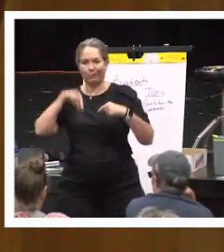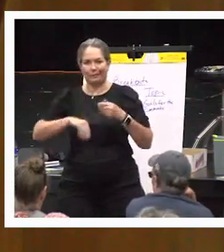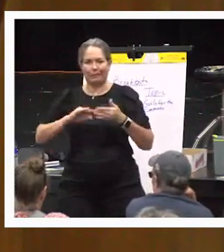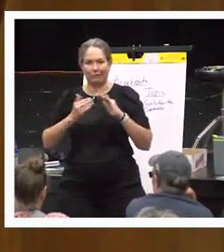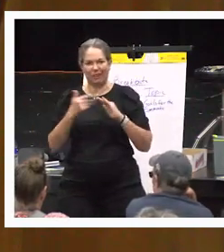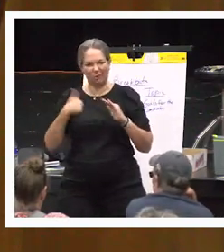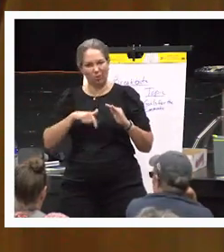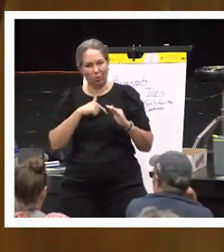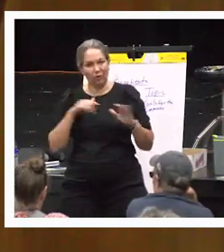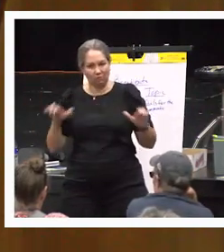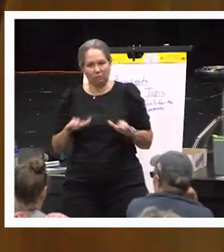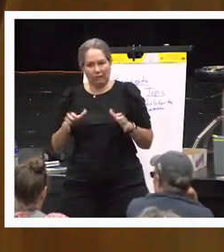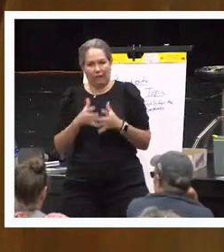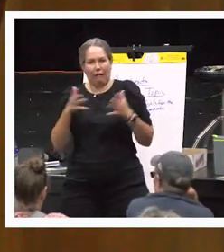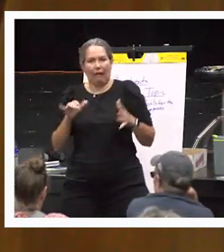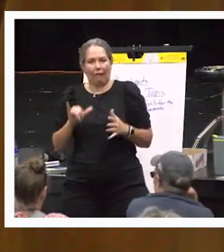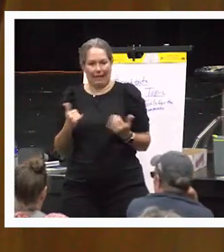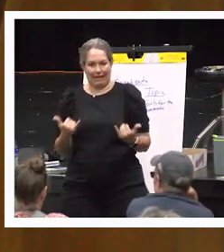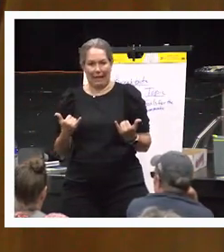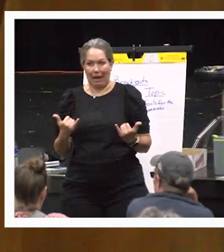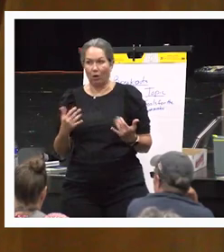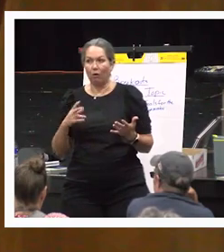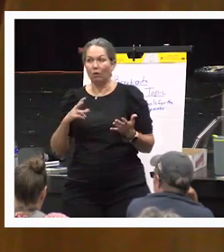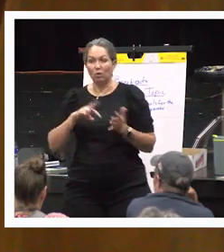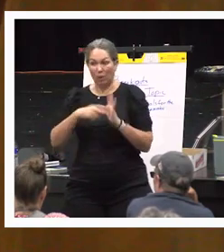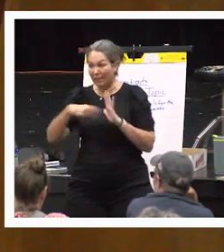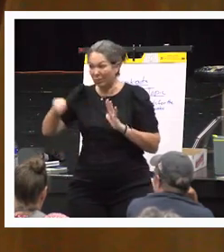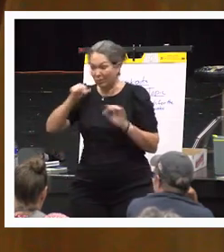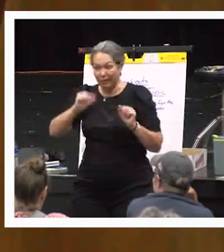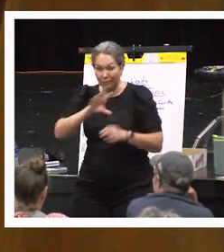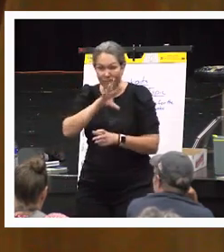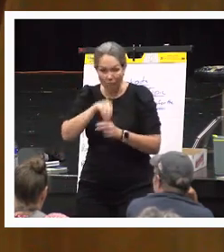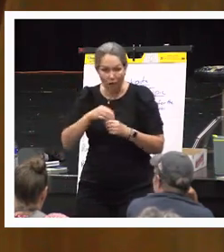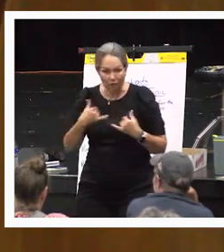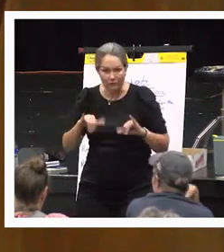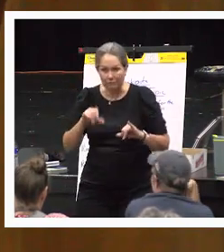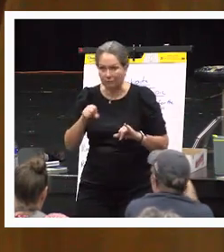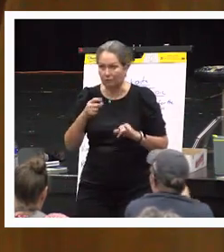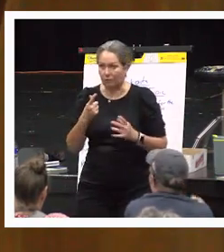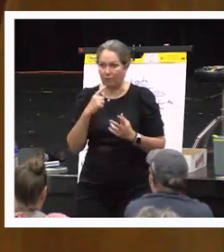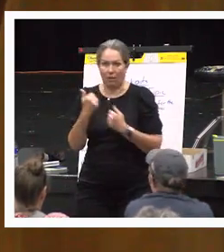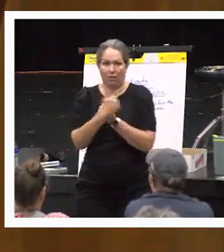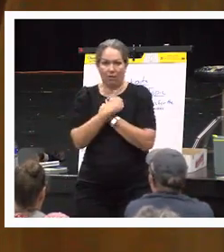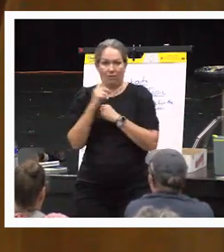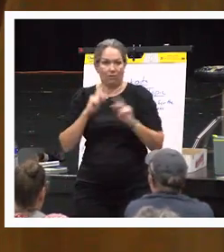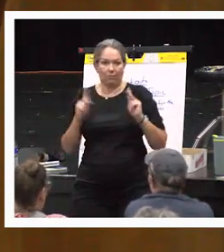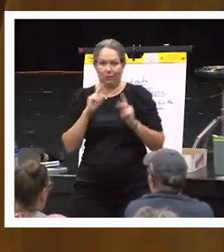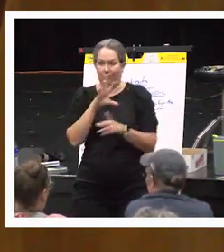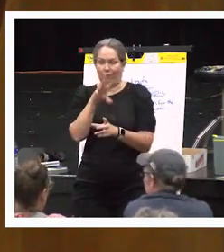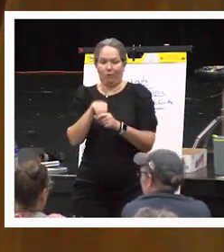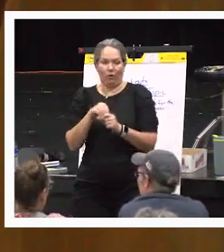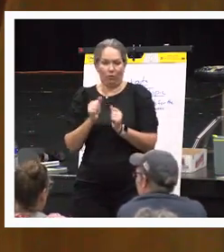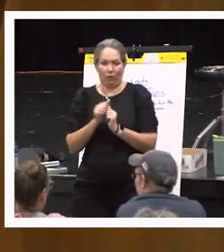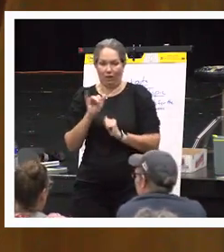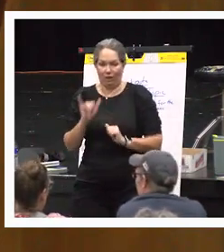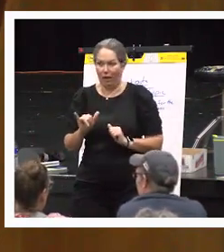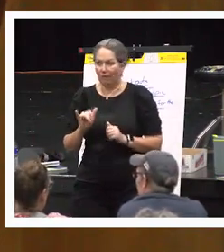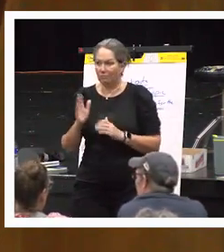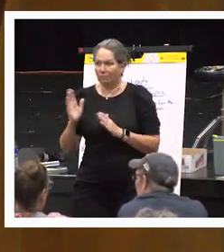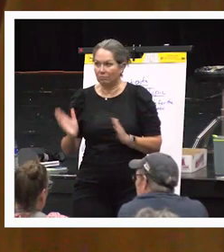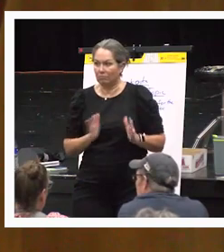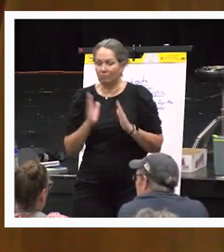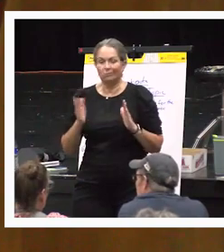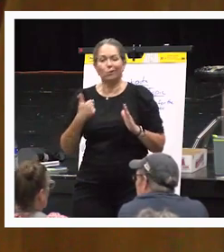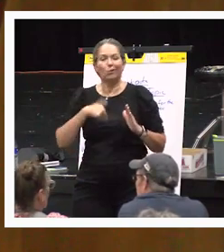of those efforts currently. That doesn't mean you can't be involved. So I would love to see people involved with those efforts, and we're starting to